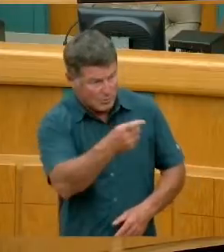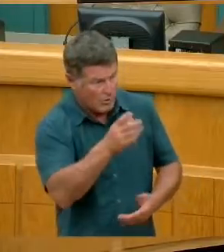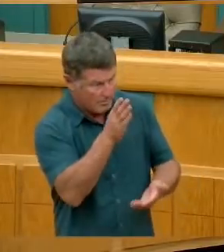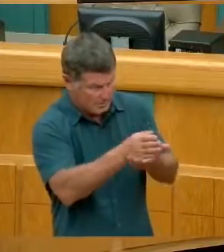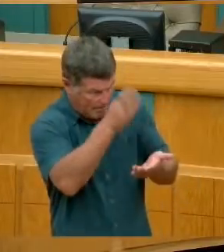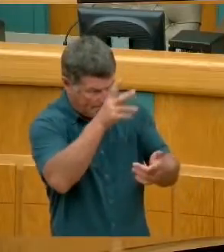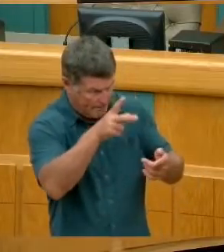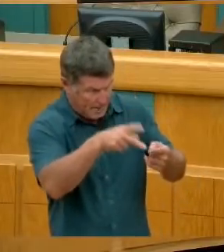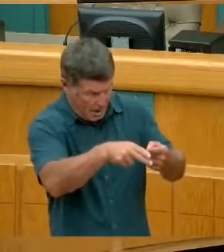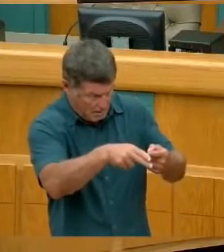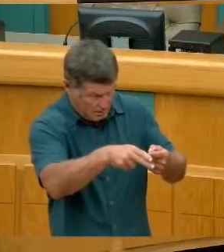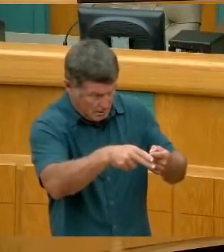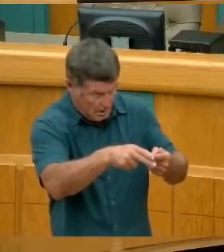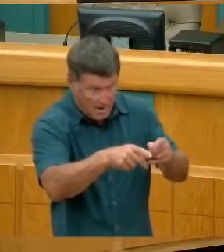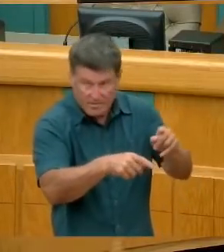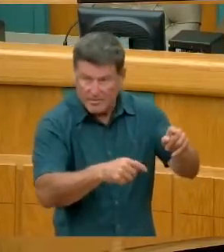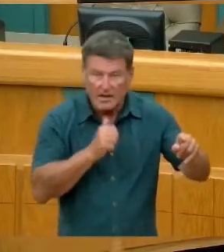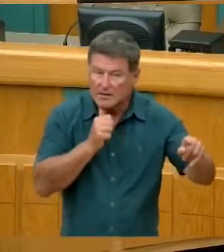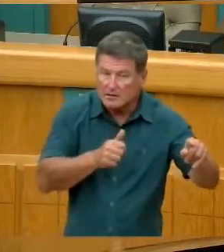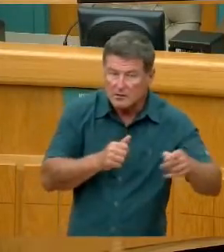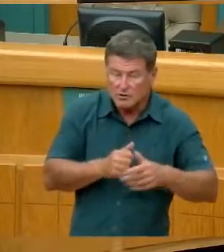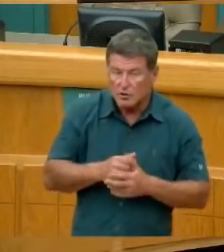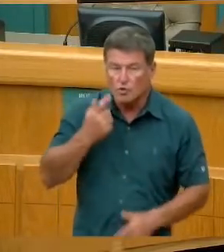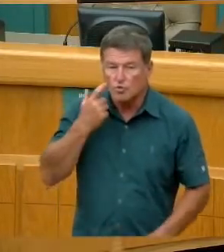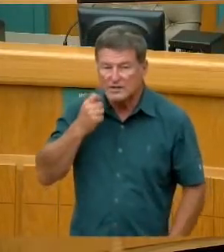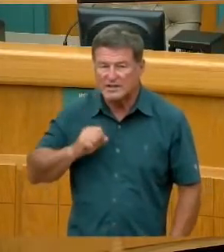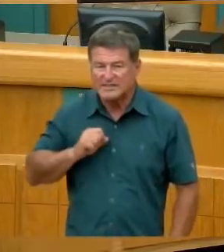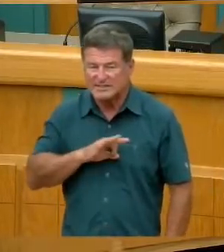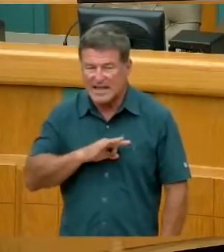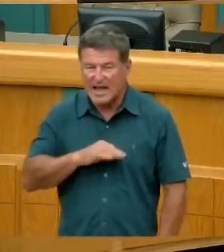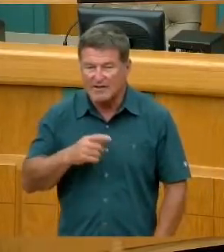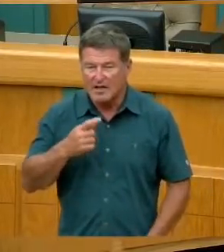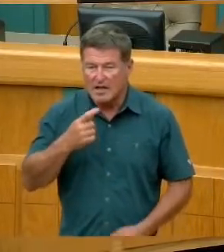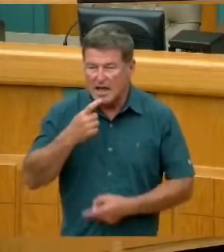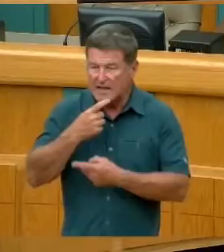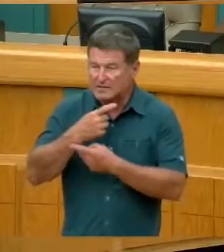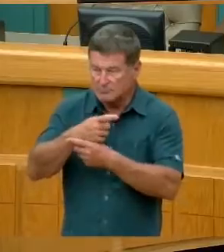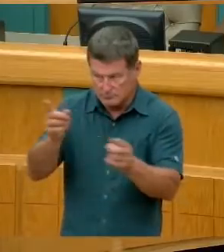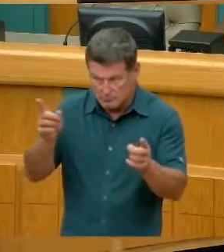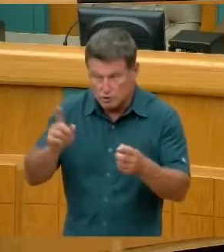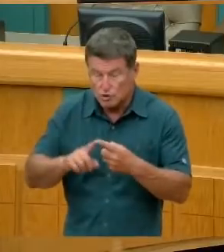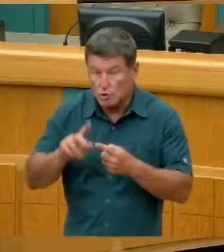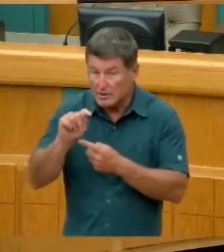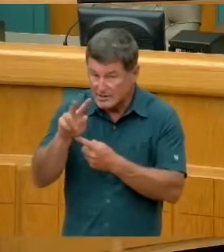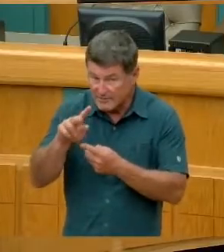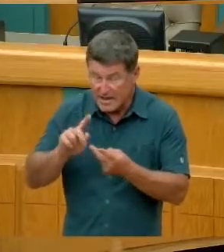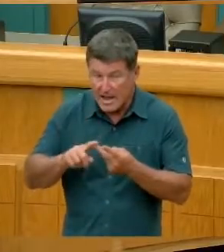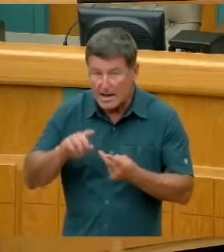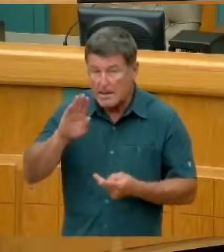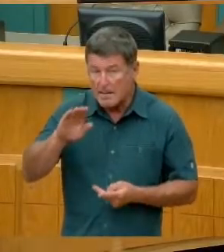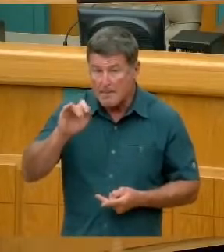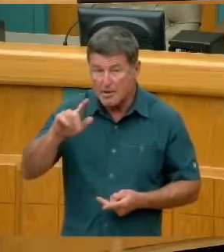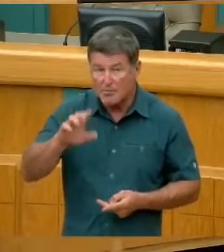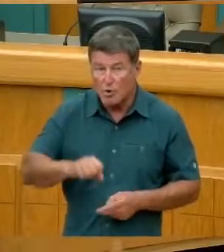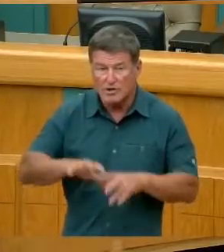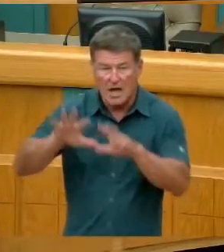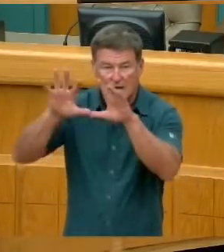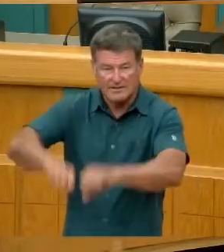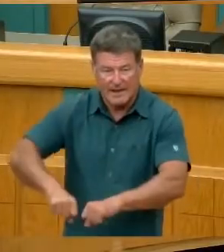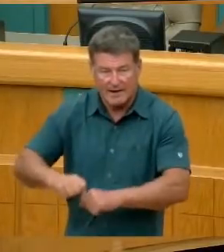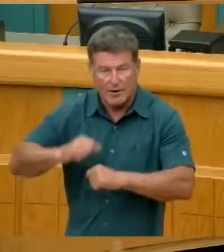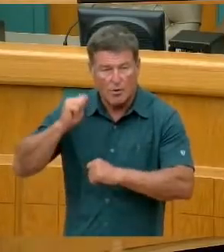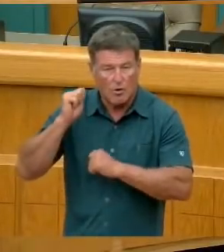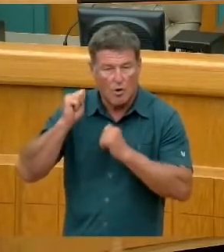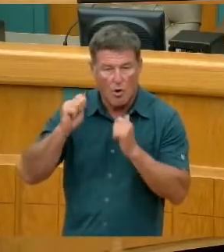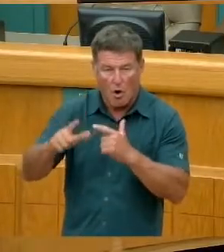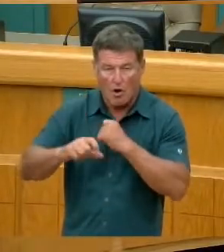do. And so over the past couple of days, staff has reached out to all television and billboard media companies to personally tell